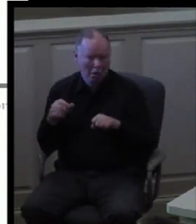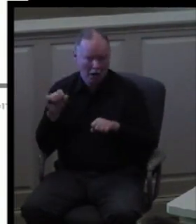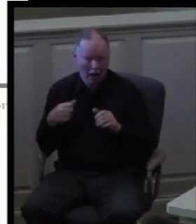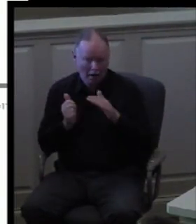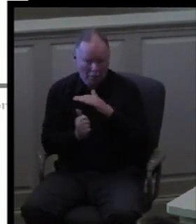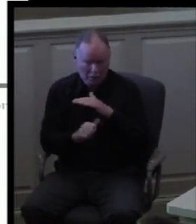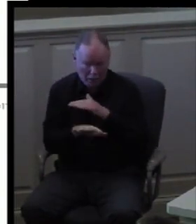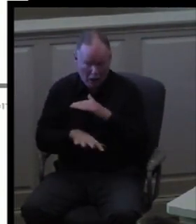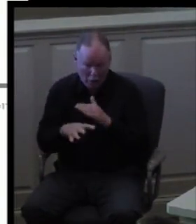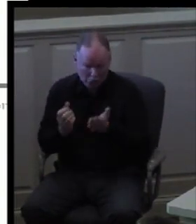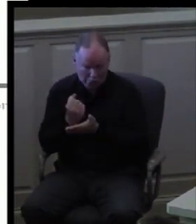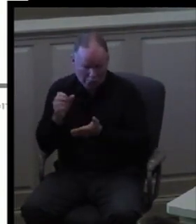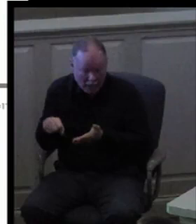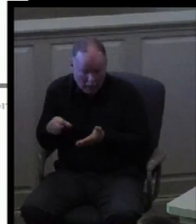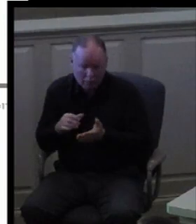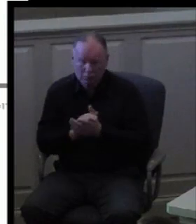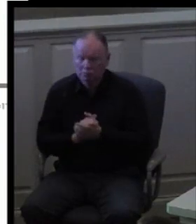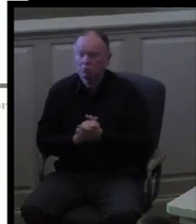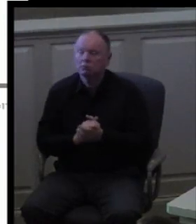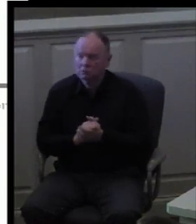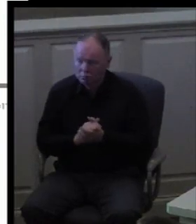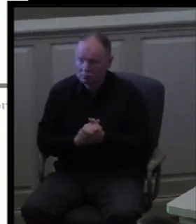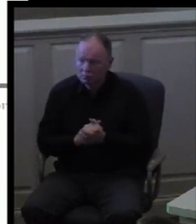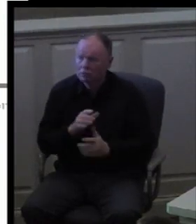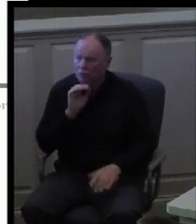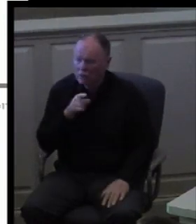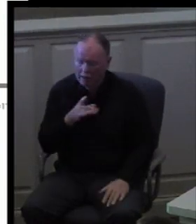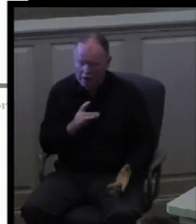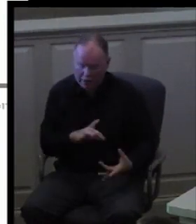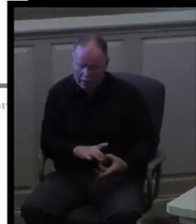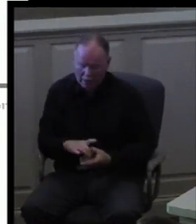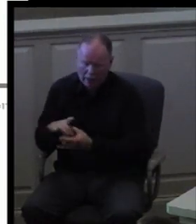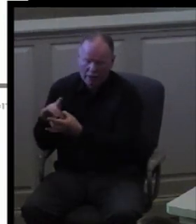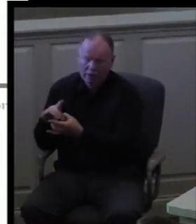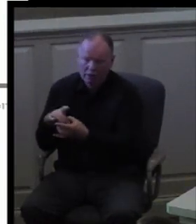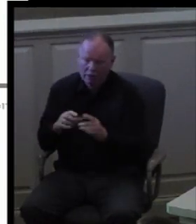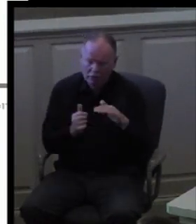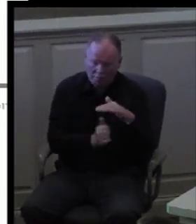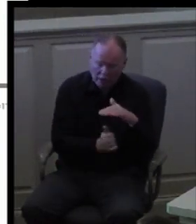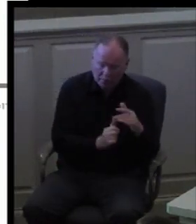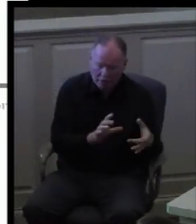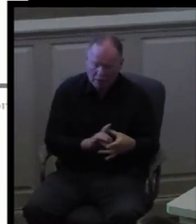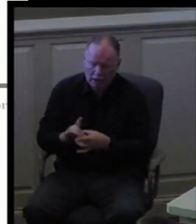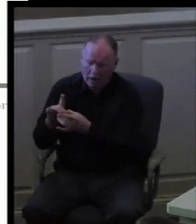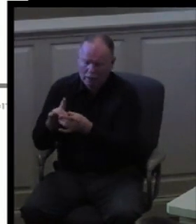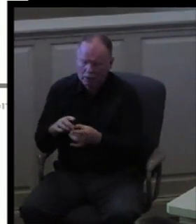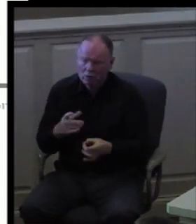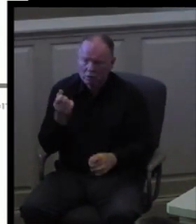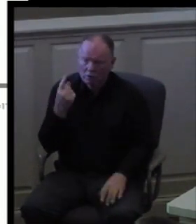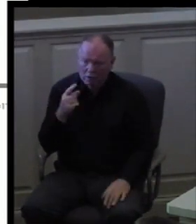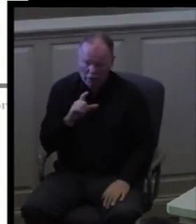basement space, and ultimately linking the basement of the